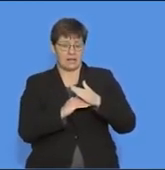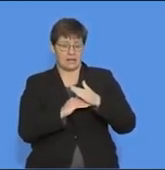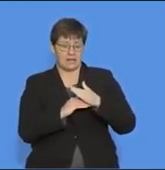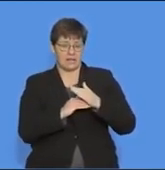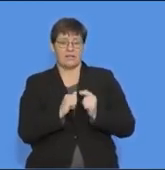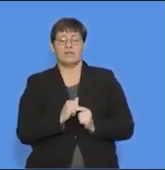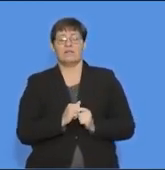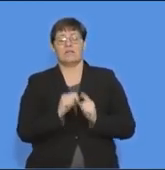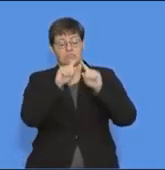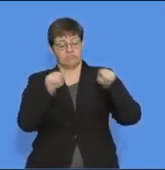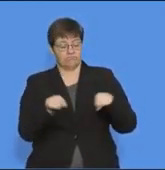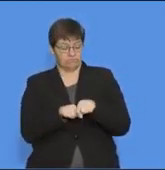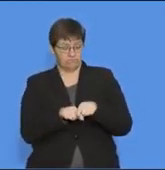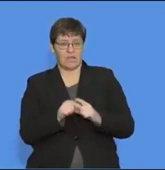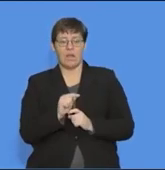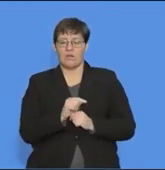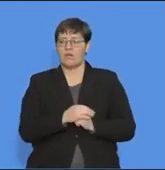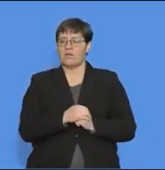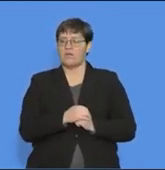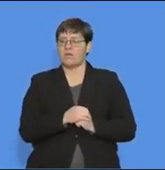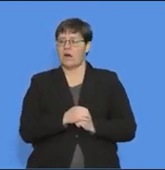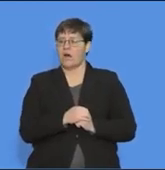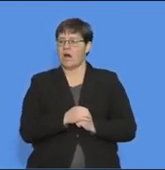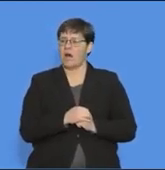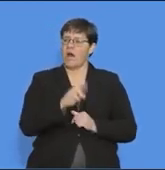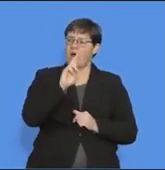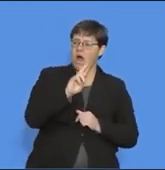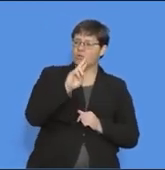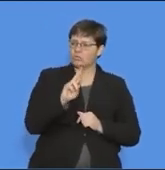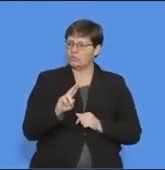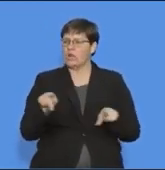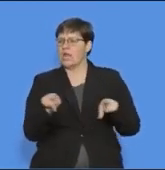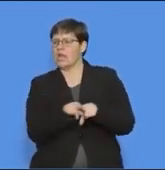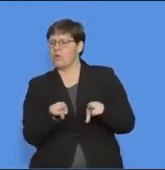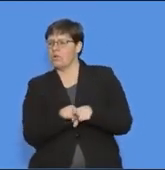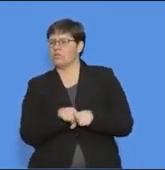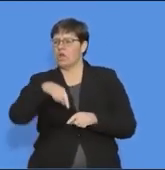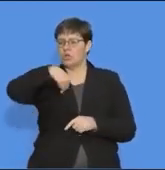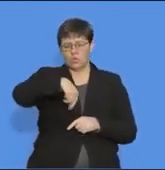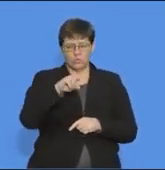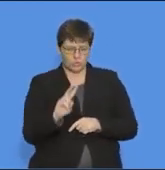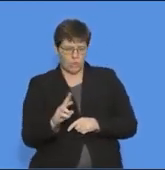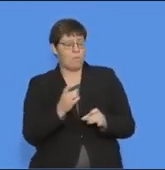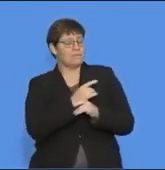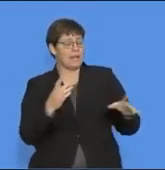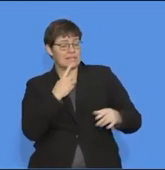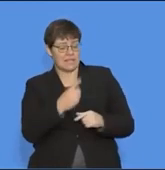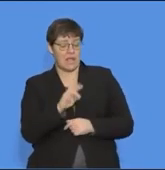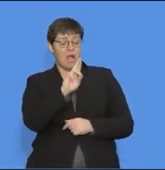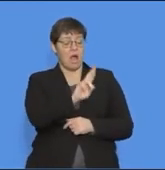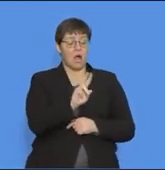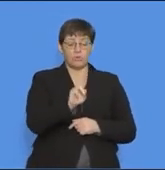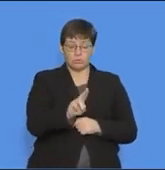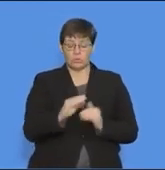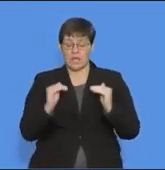is equals to Q2, that will be then our starting point, right? So I will start by saying